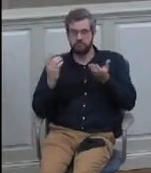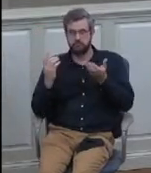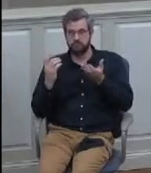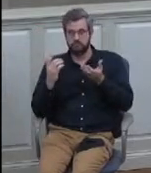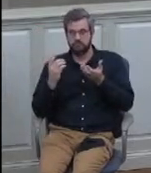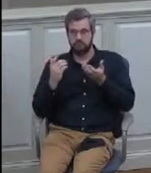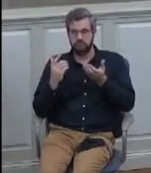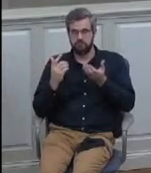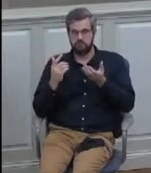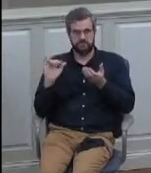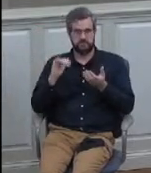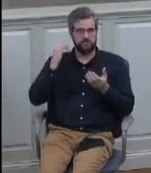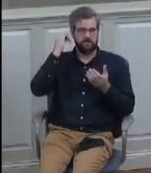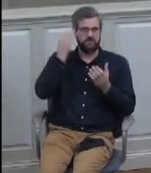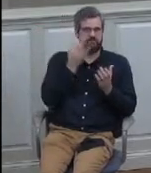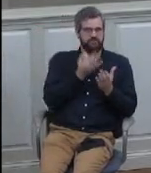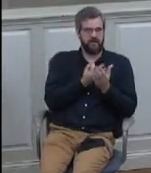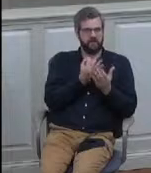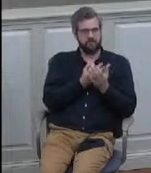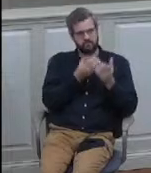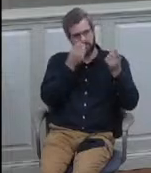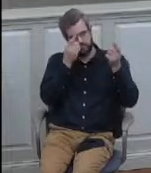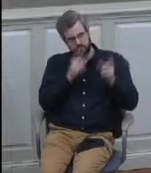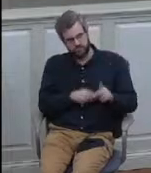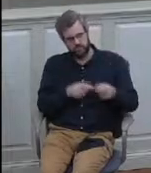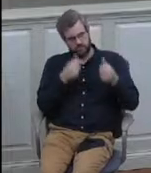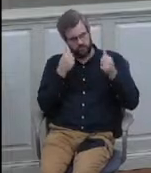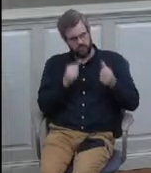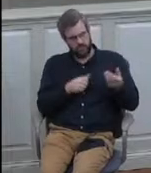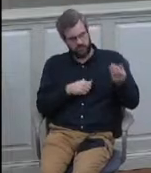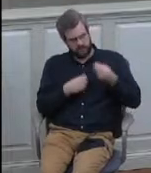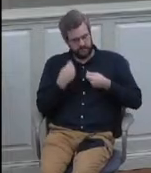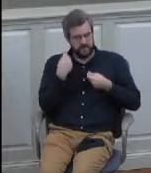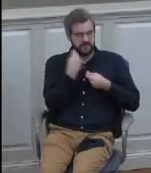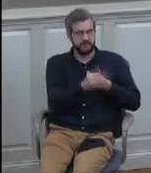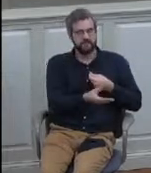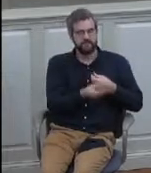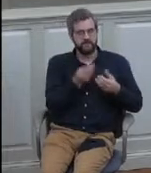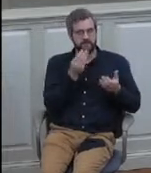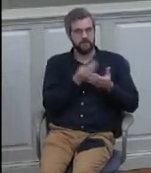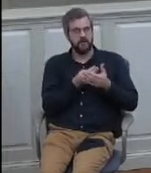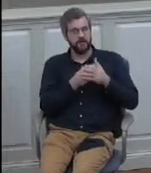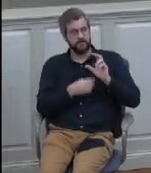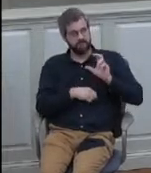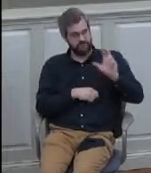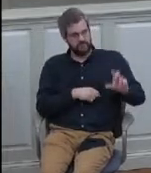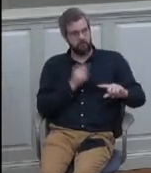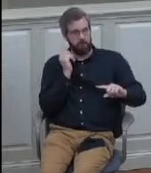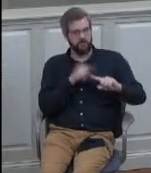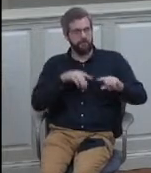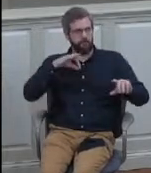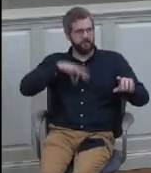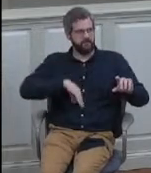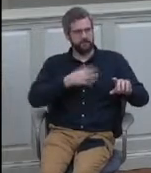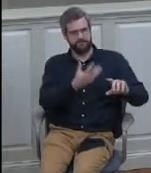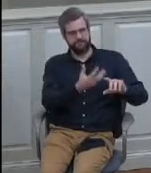how to do in a financial arrangement where you're trying to take and you're trying to put money in it, but you're trying to get other money put in and other